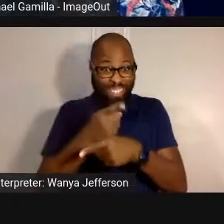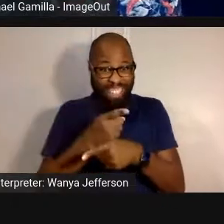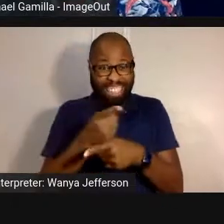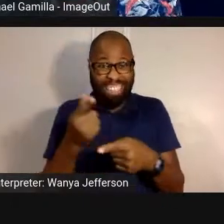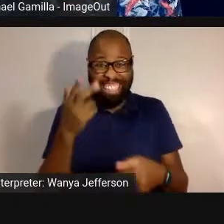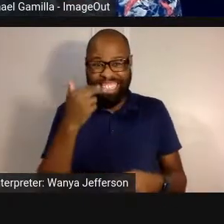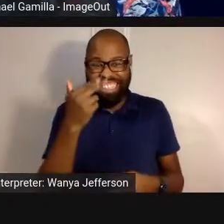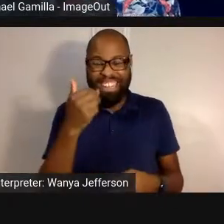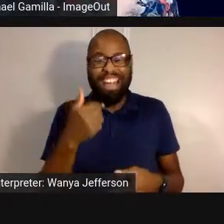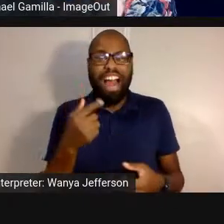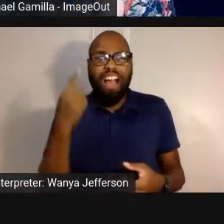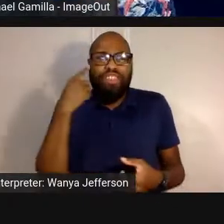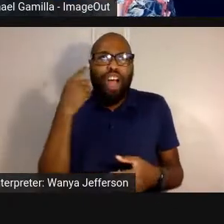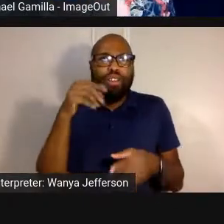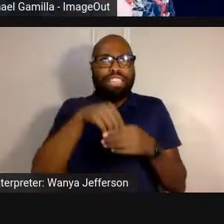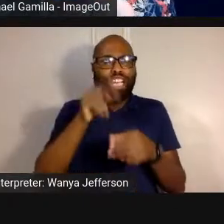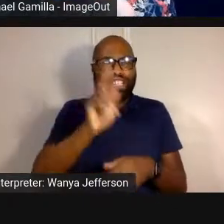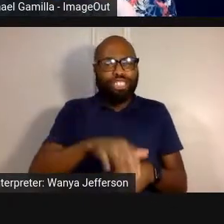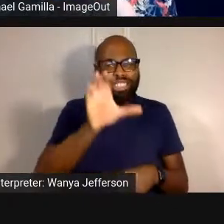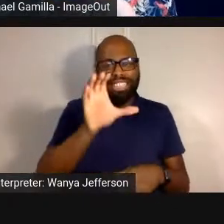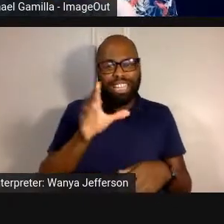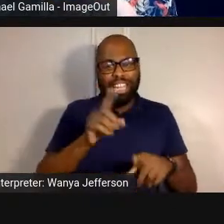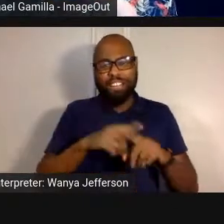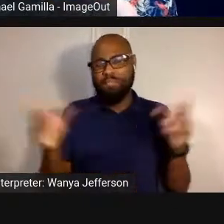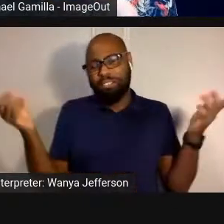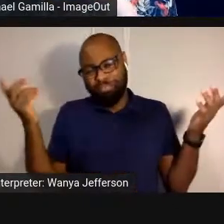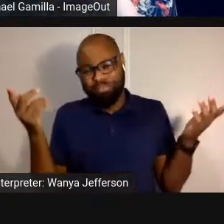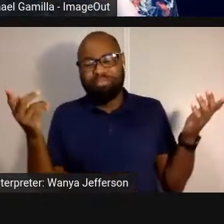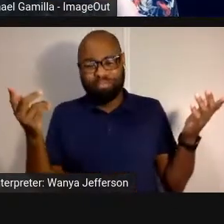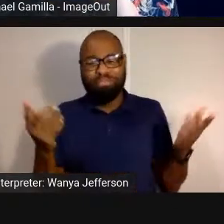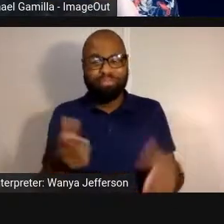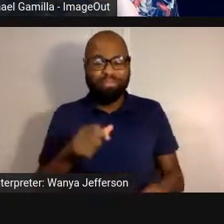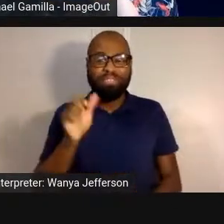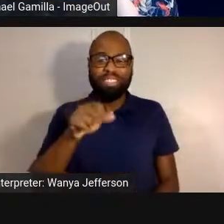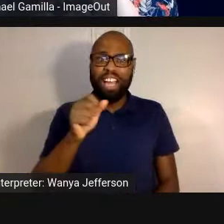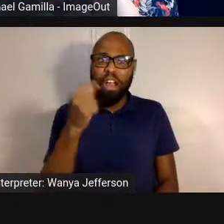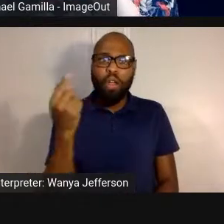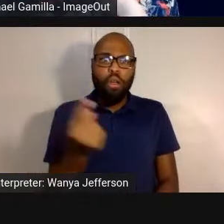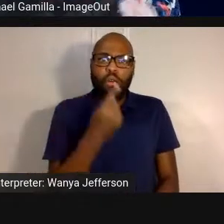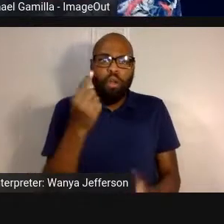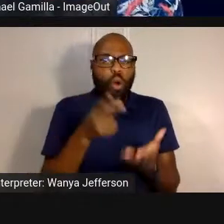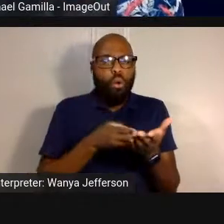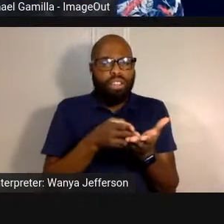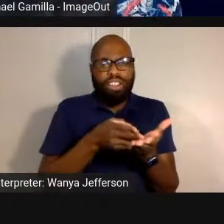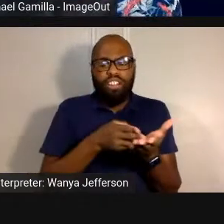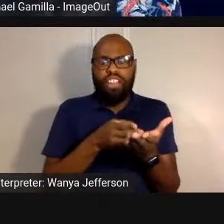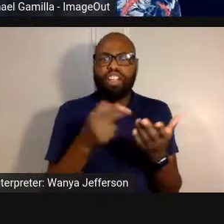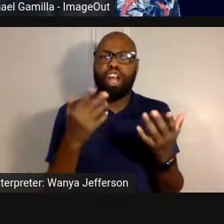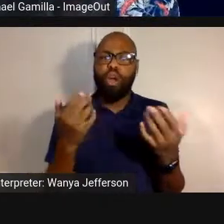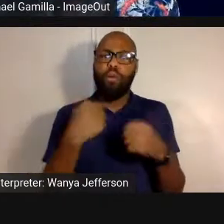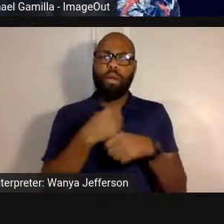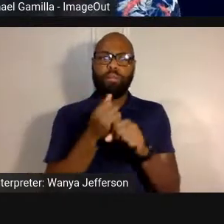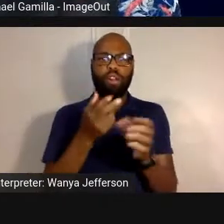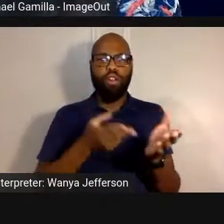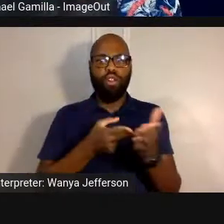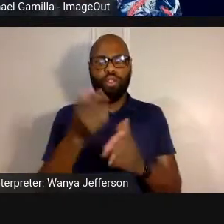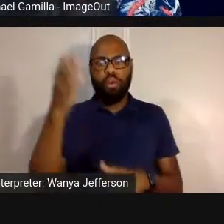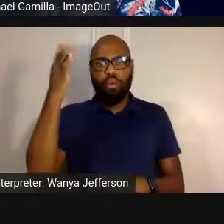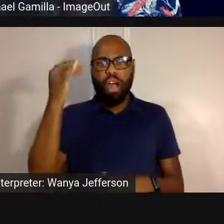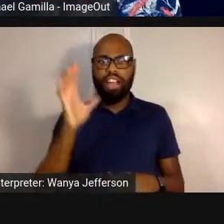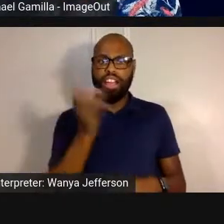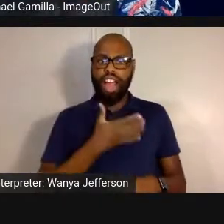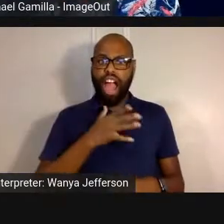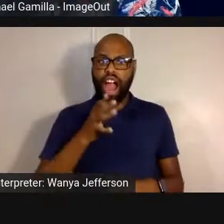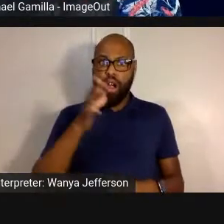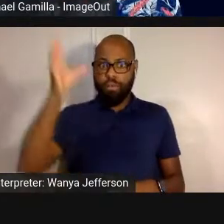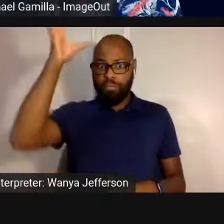I thought you were in New York. But it was always authentic. It was always something that we wanted. We wanted to create that authenticity because our parents are